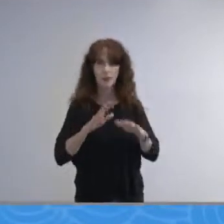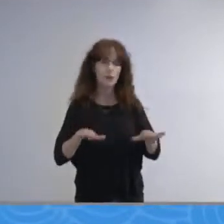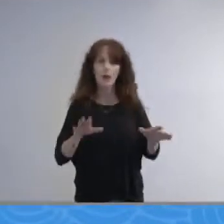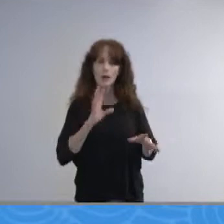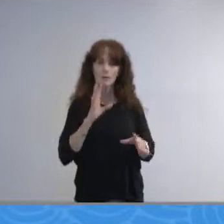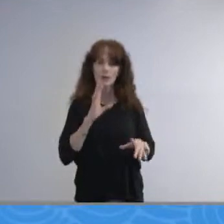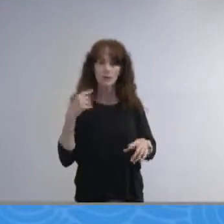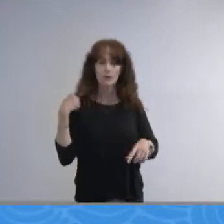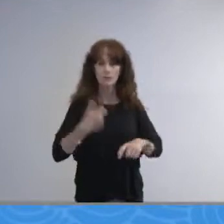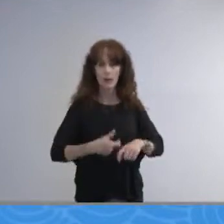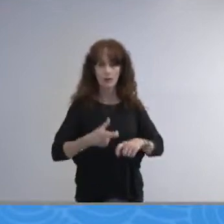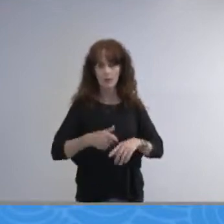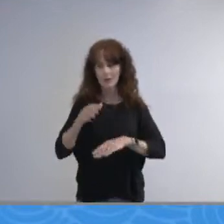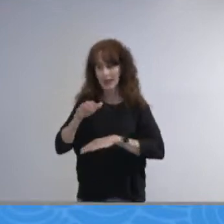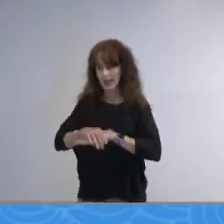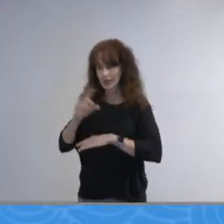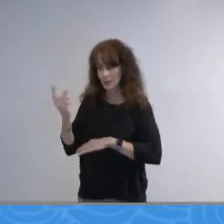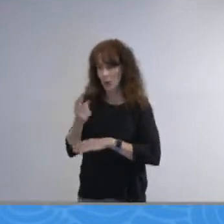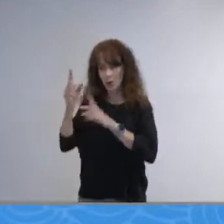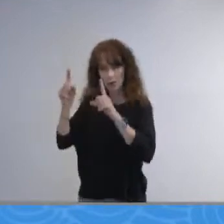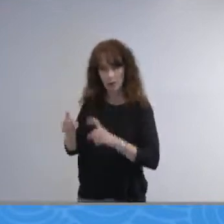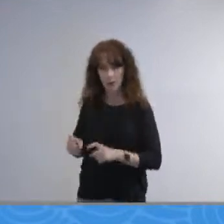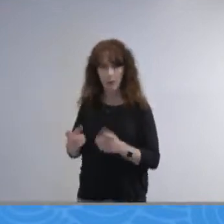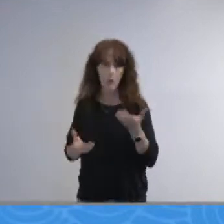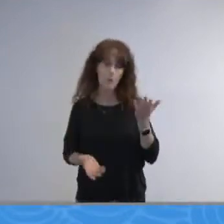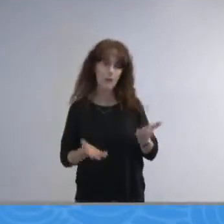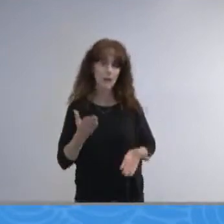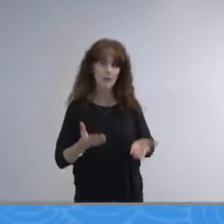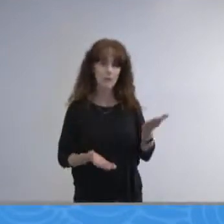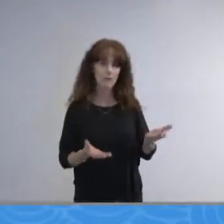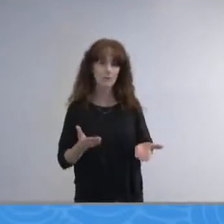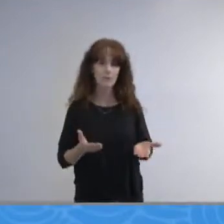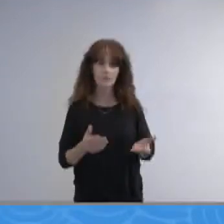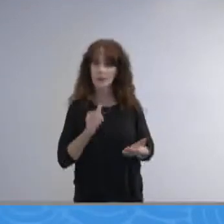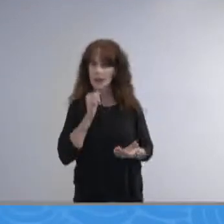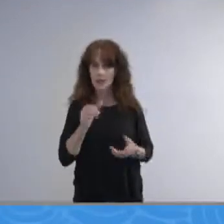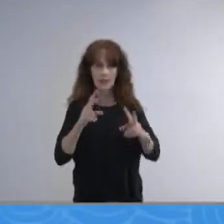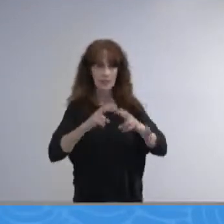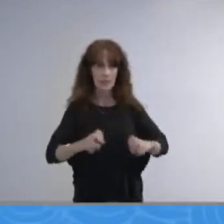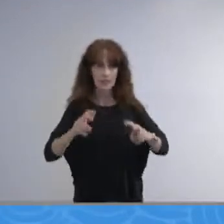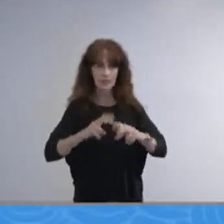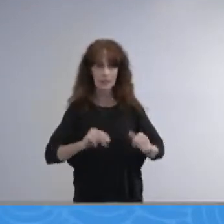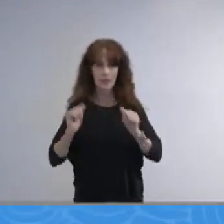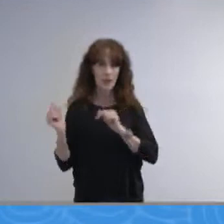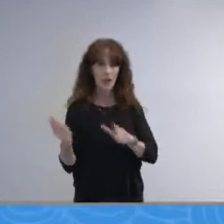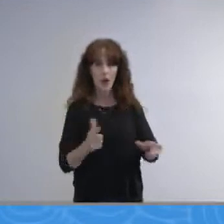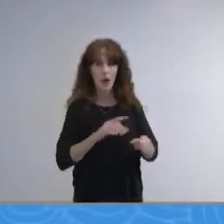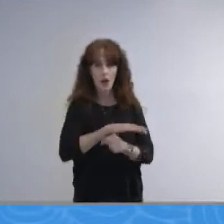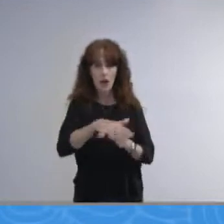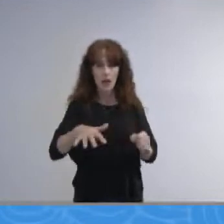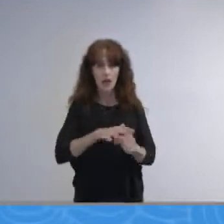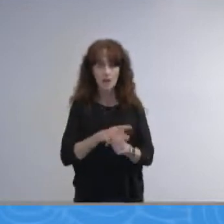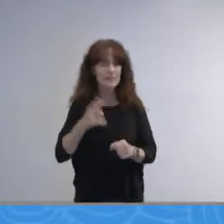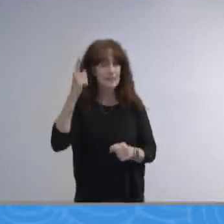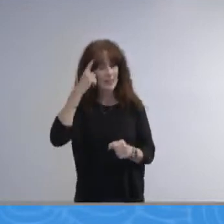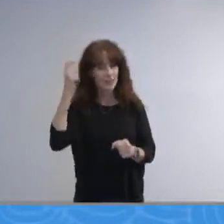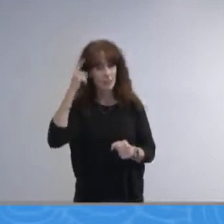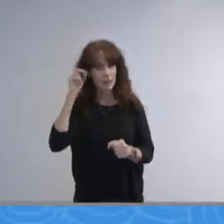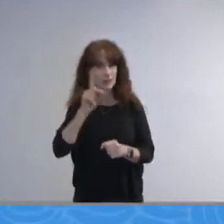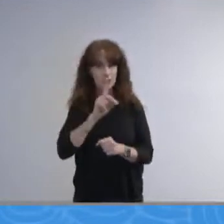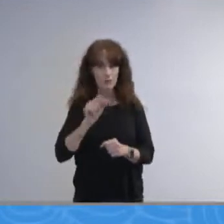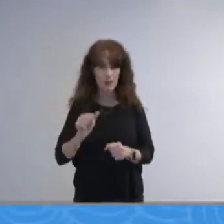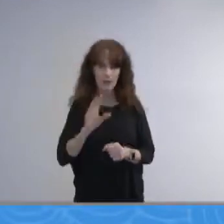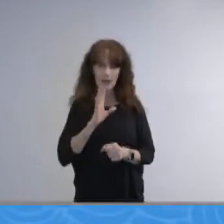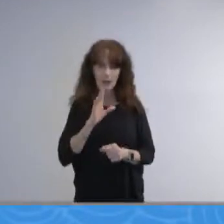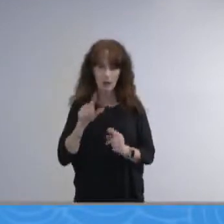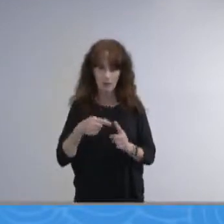speaks Spanish and it was in English only, or maybe they did not assess in all areas of suspected disability like I